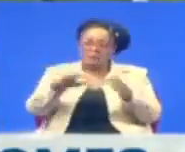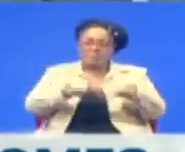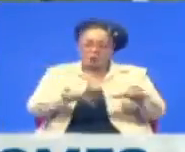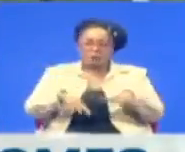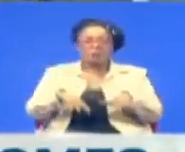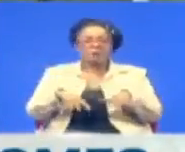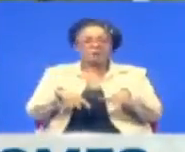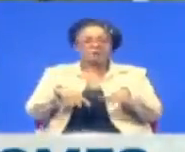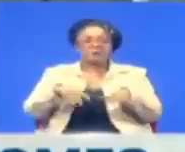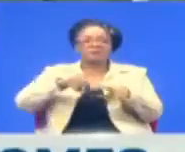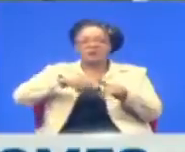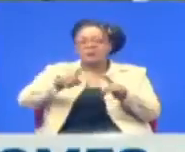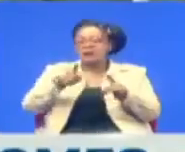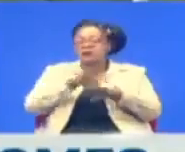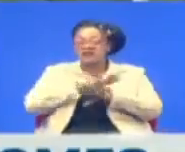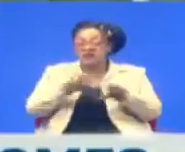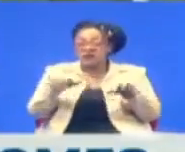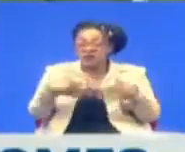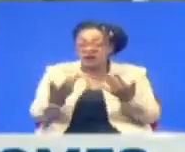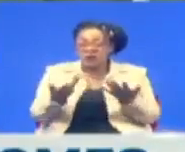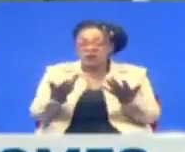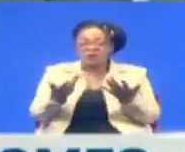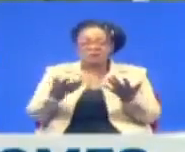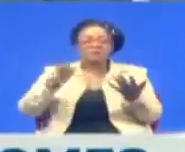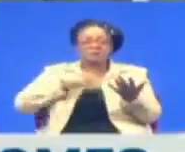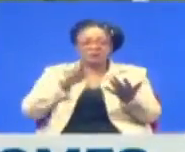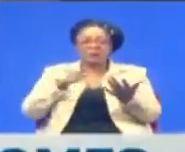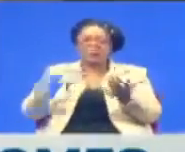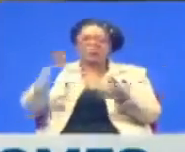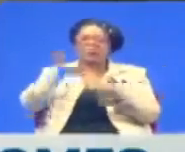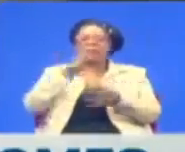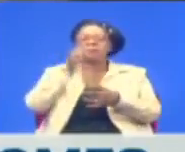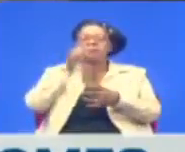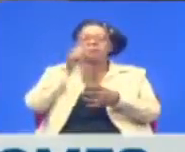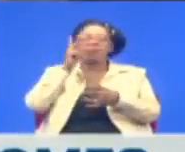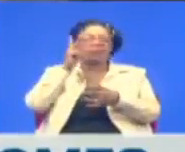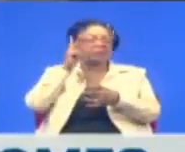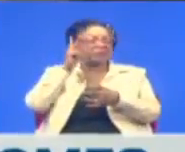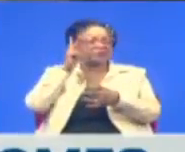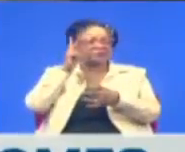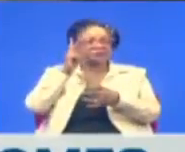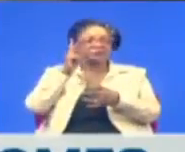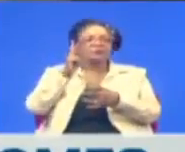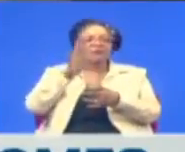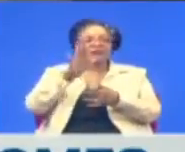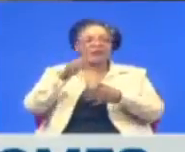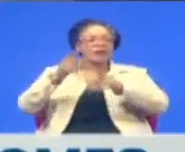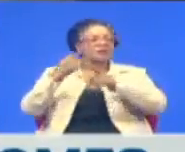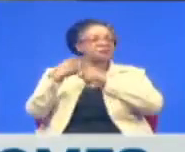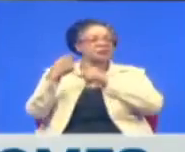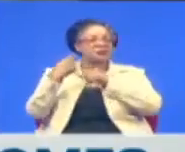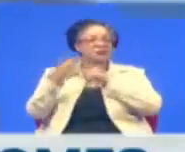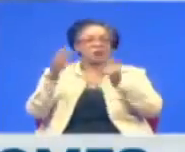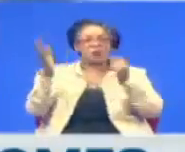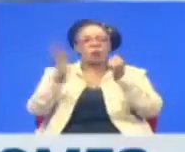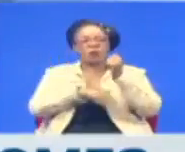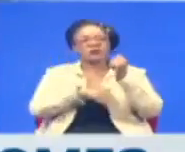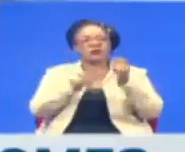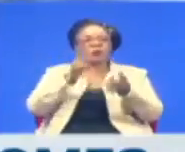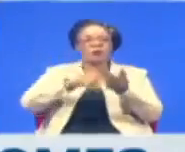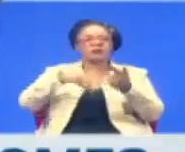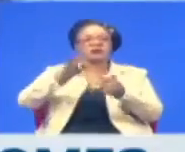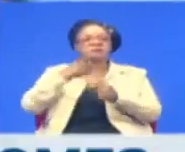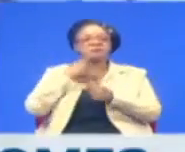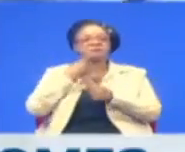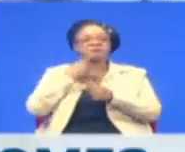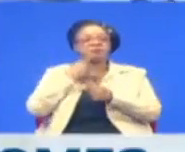hapa. Nawezi kata, mama atatoka huko ataanza na kelele. Their experiences are allegedly worsened by what they explain